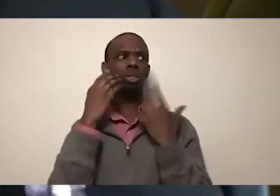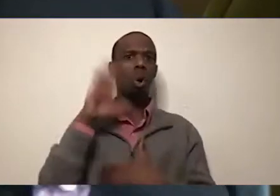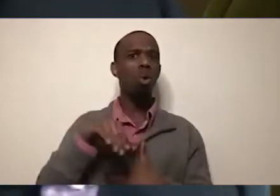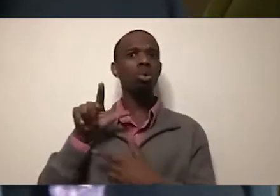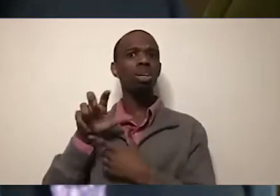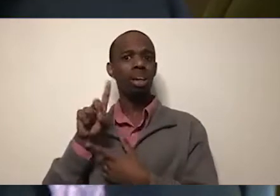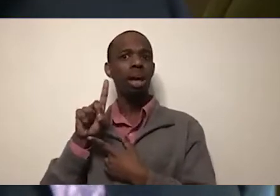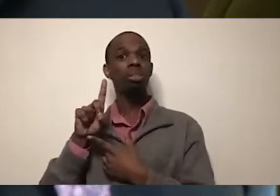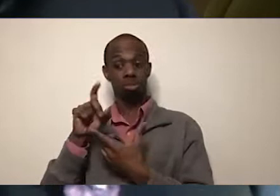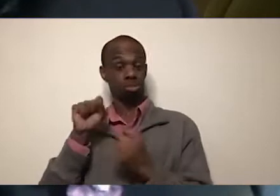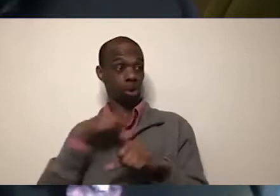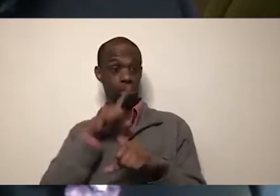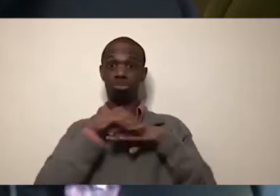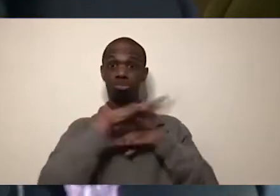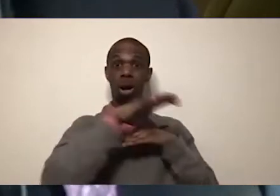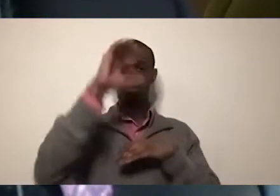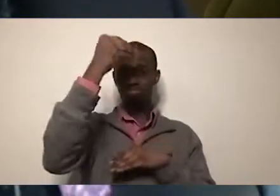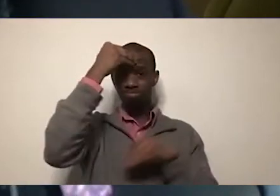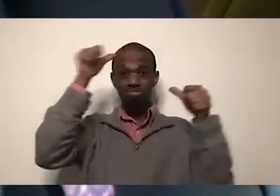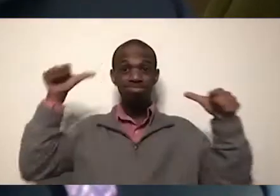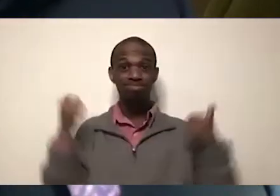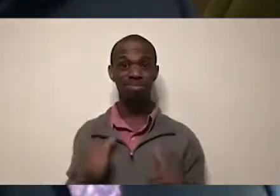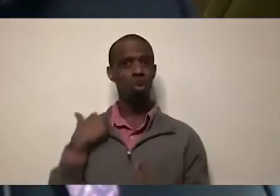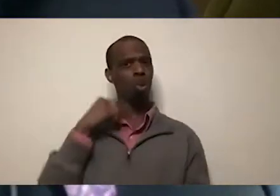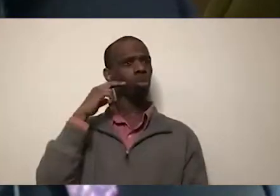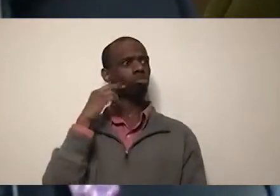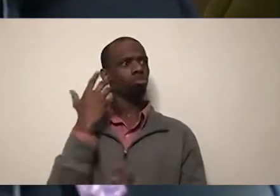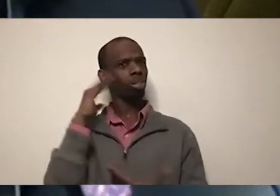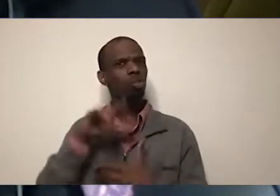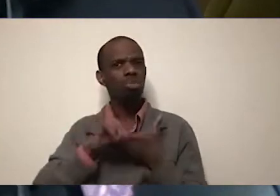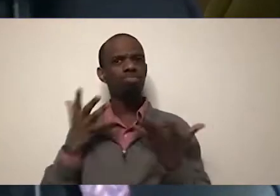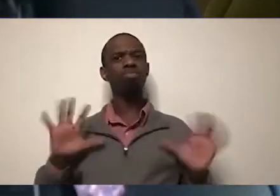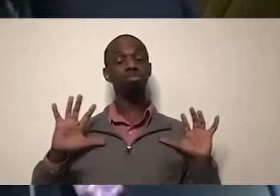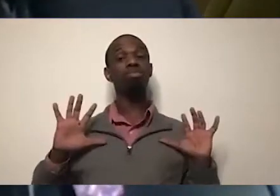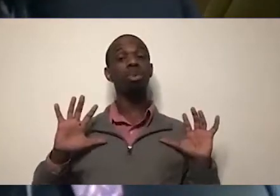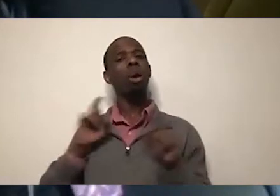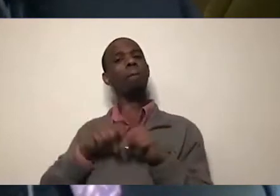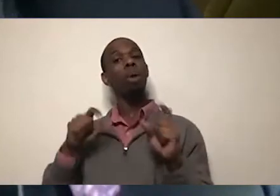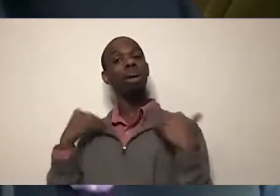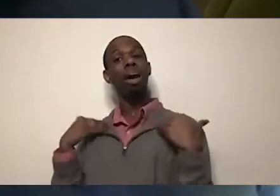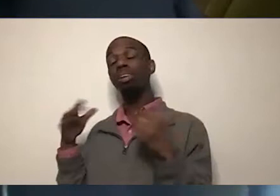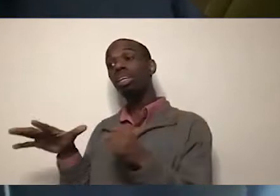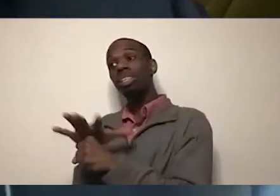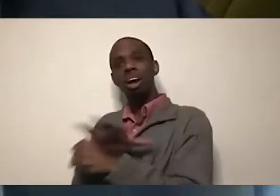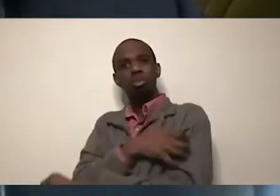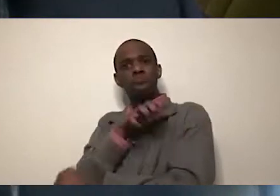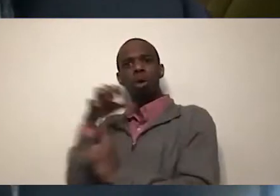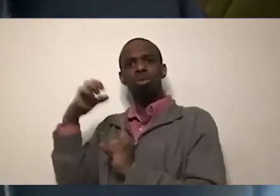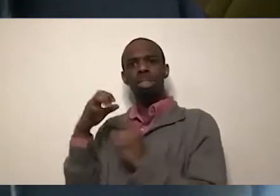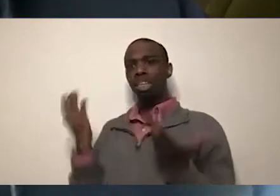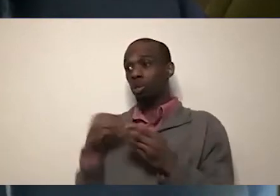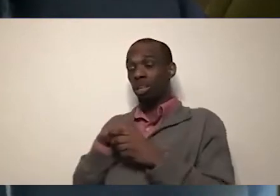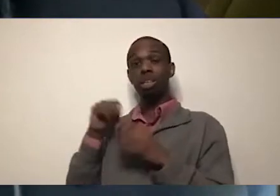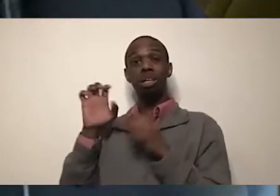department of actually addressing that. And it's also true that in the news media that covered lead poisoning, you heard about dramatic